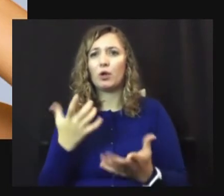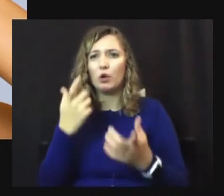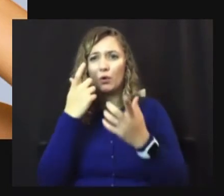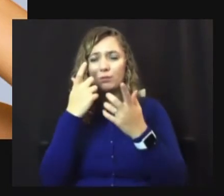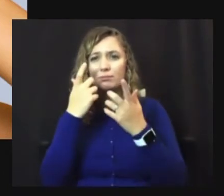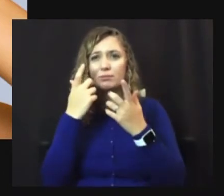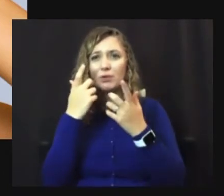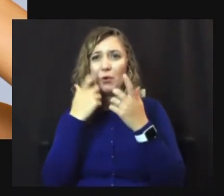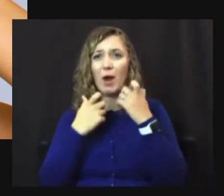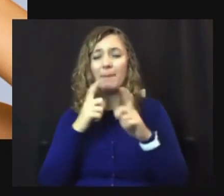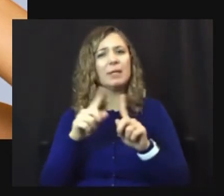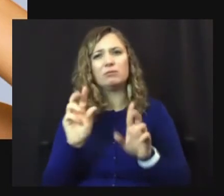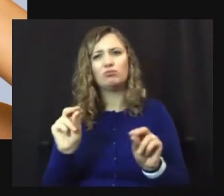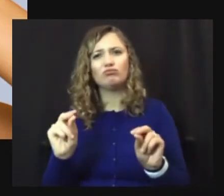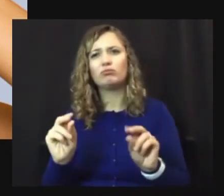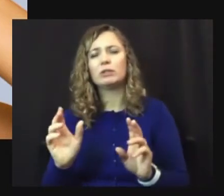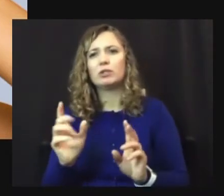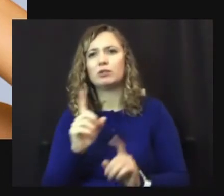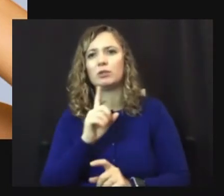yeah, so